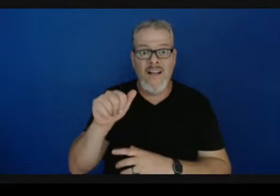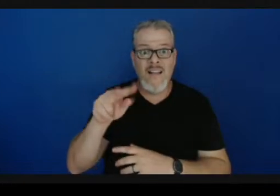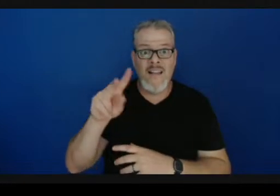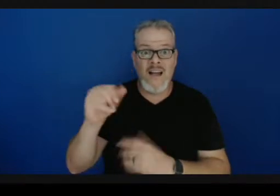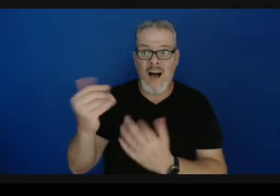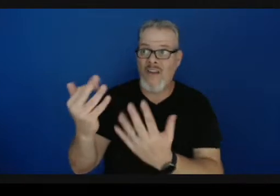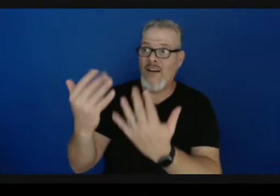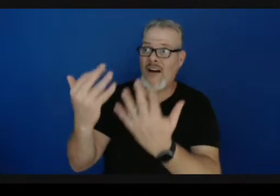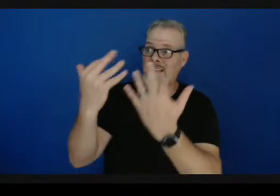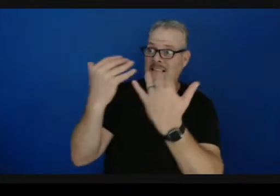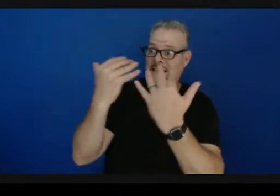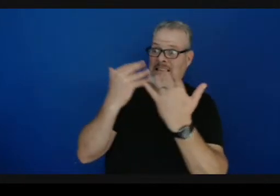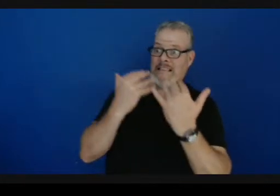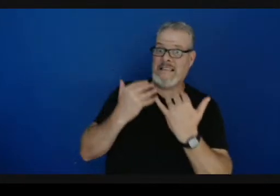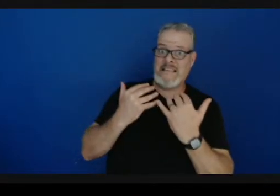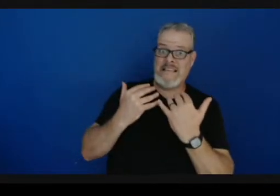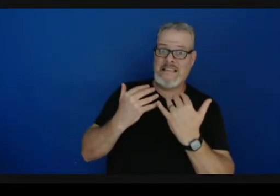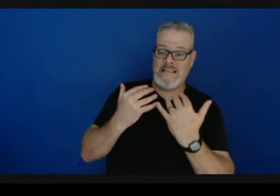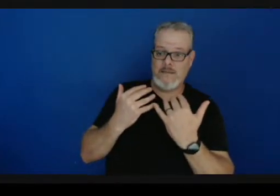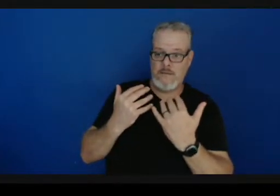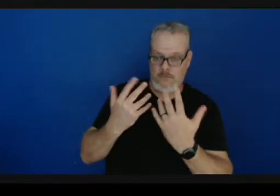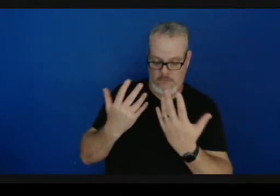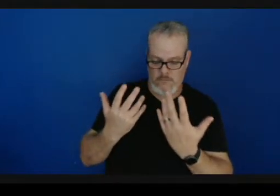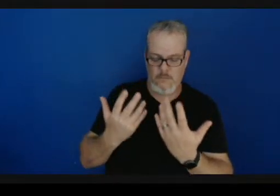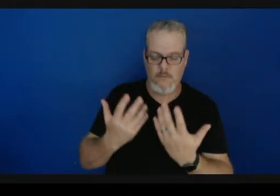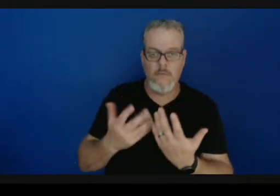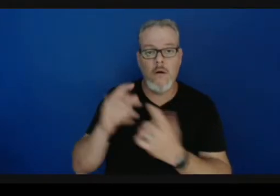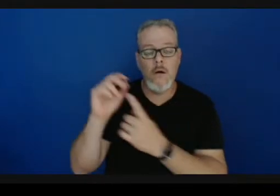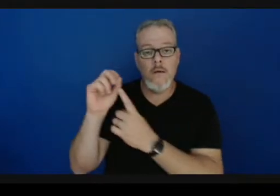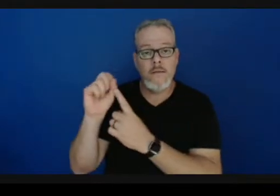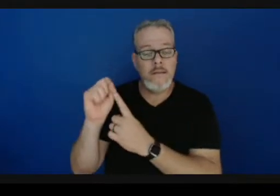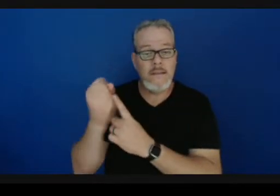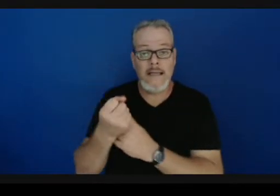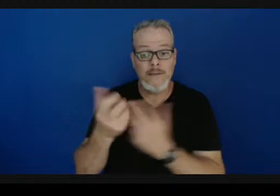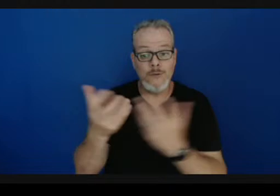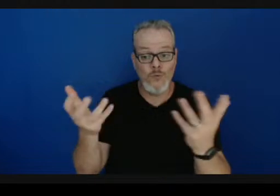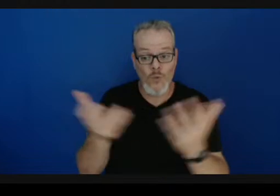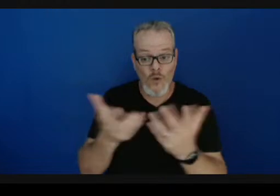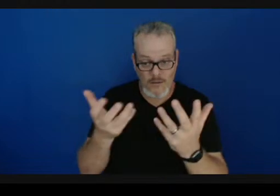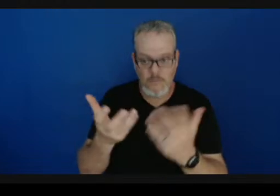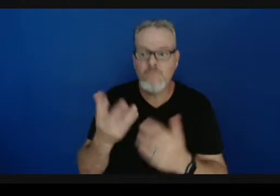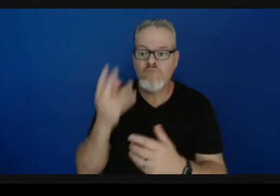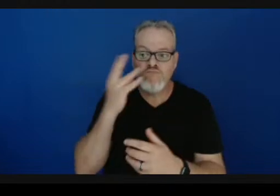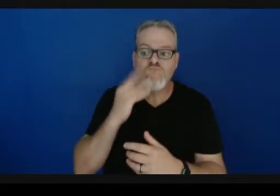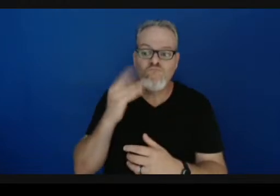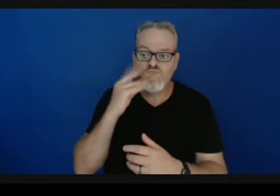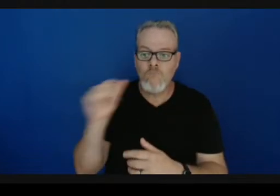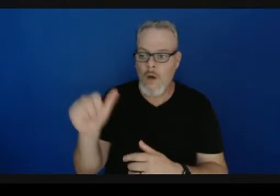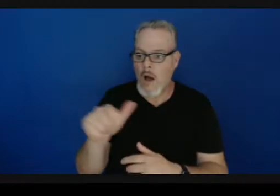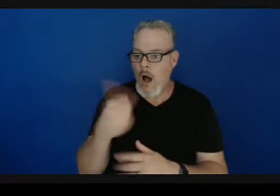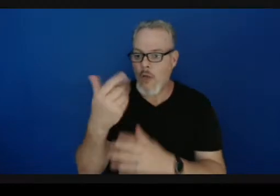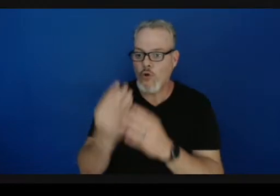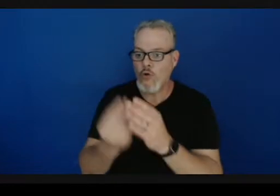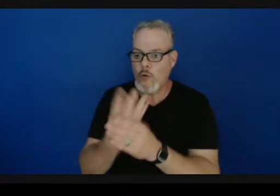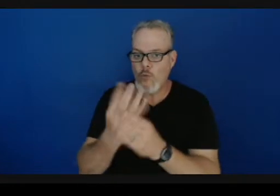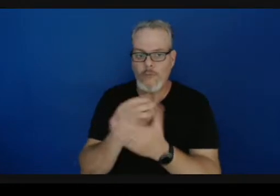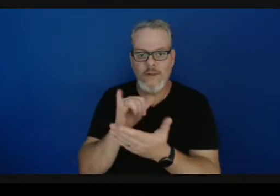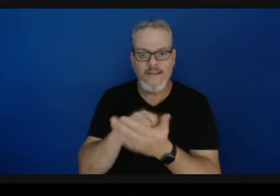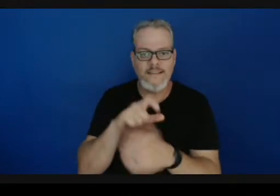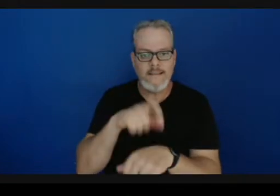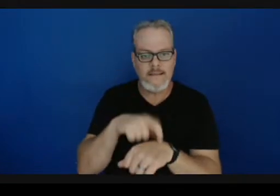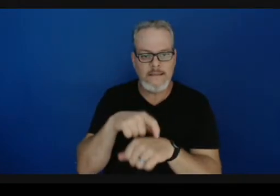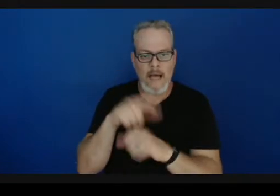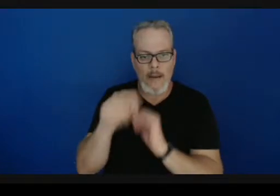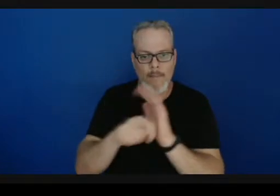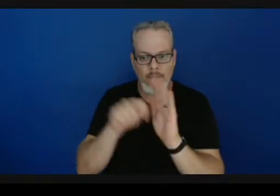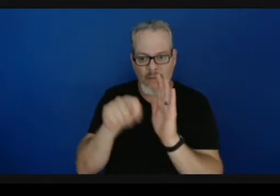live. And the case is that there have been other eruptions in these time periods shown here in the